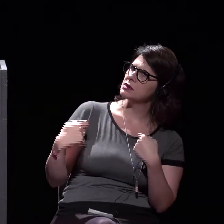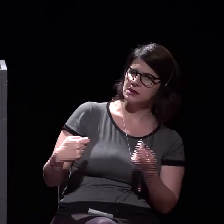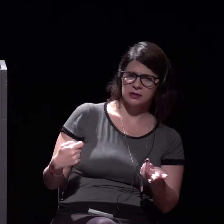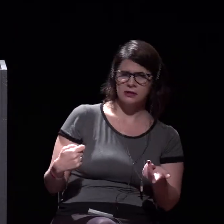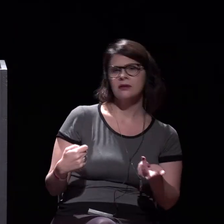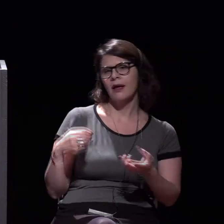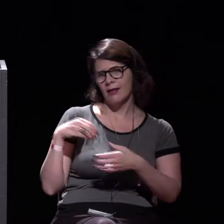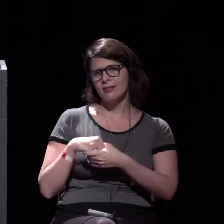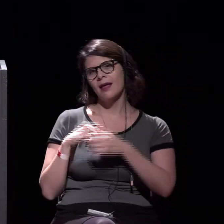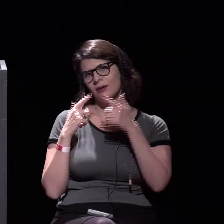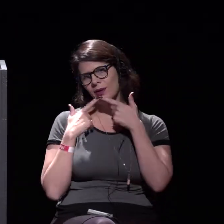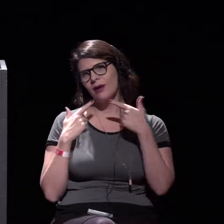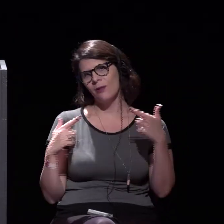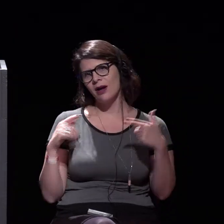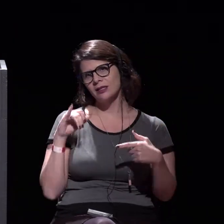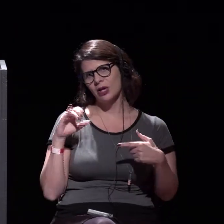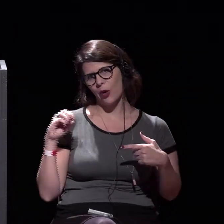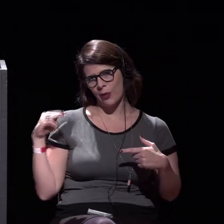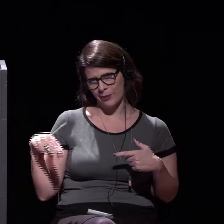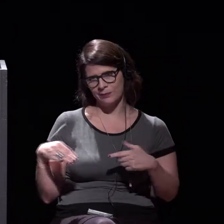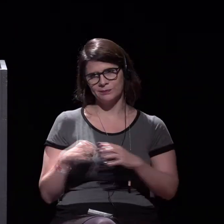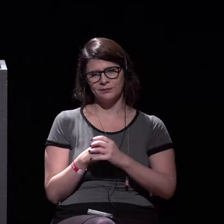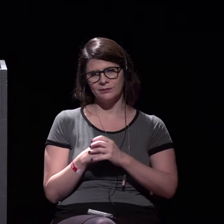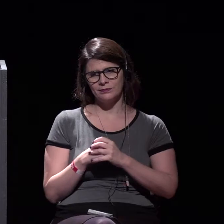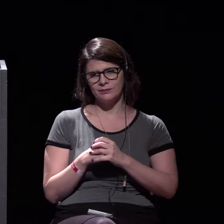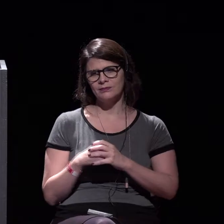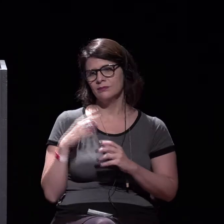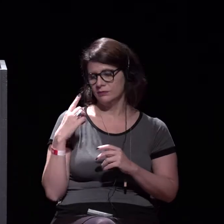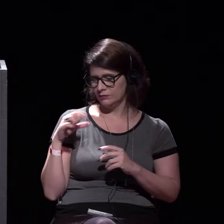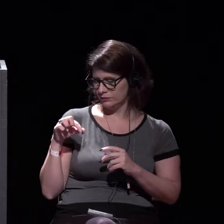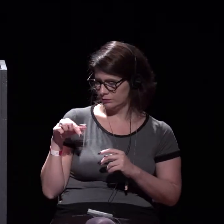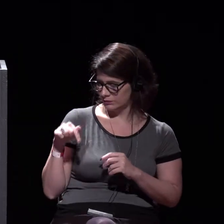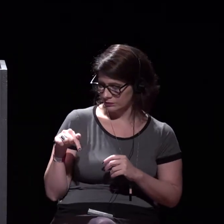What happens in 71 is that there is a kind of internal